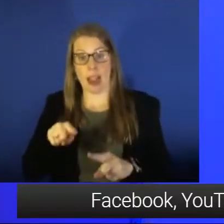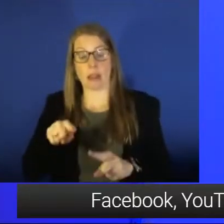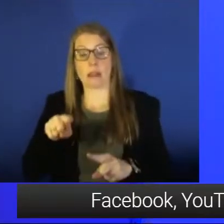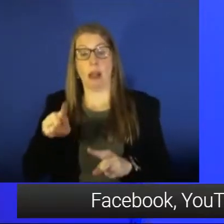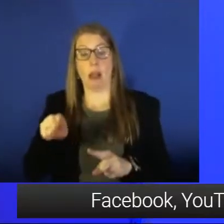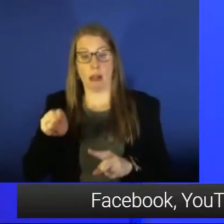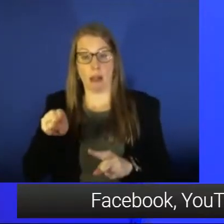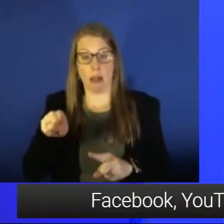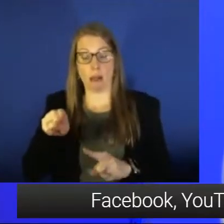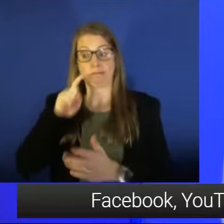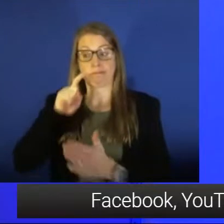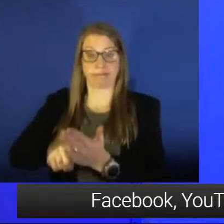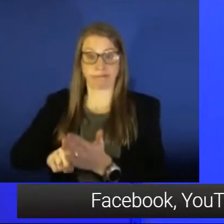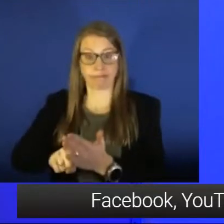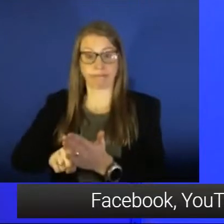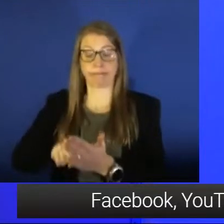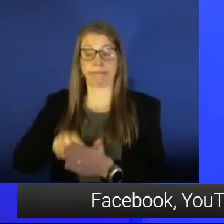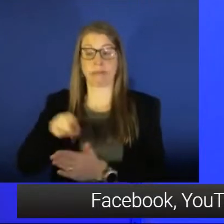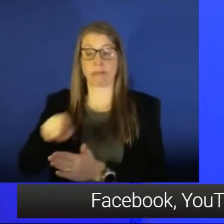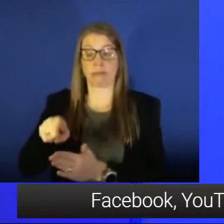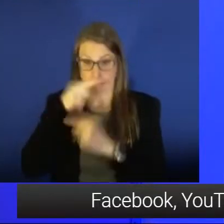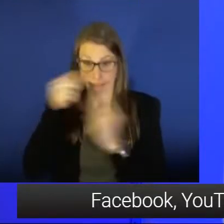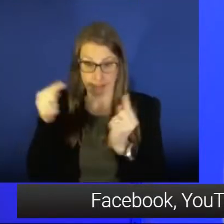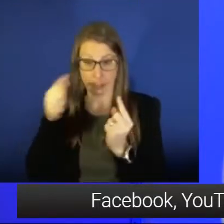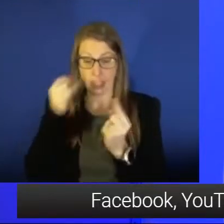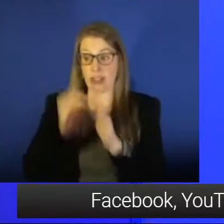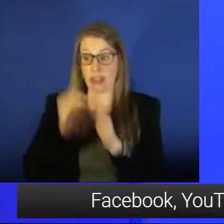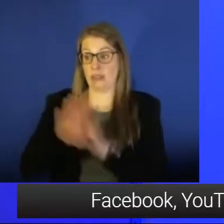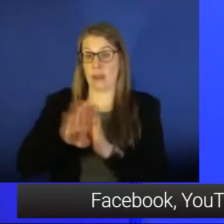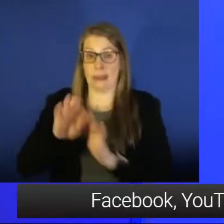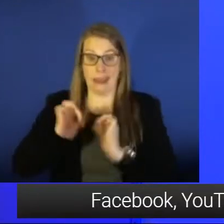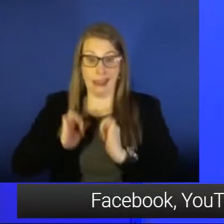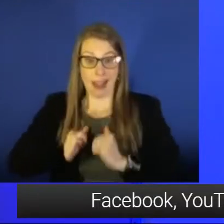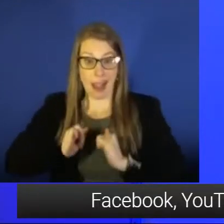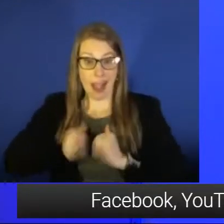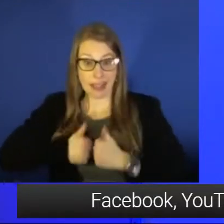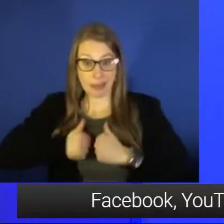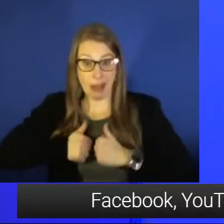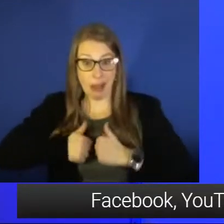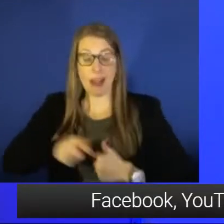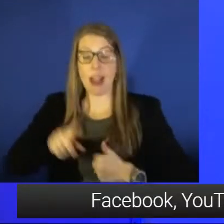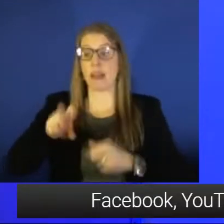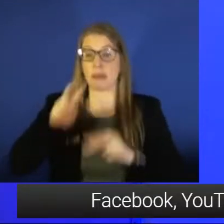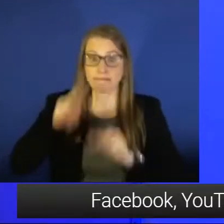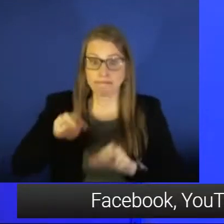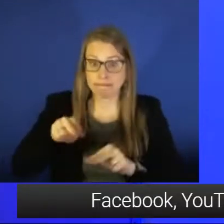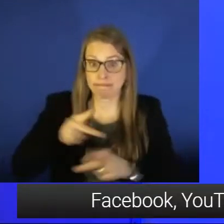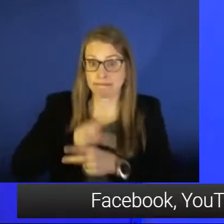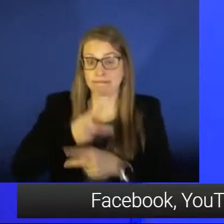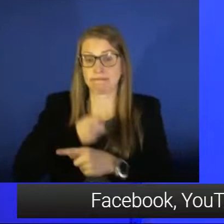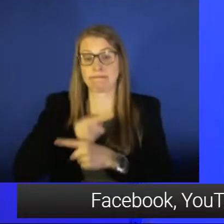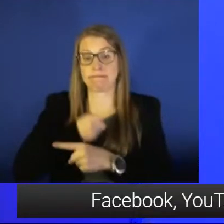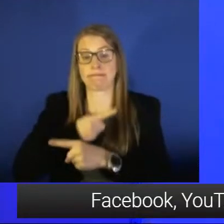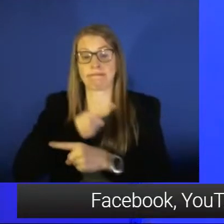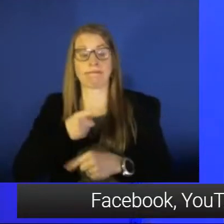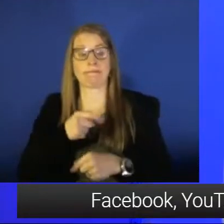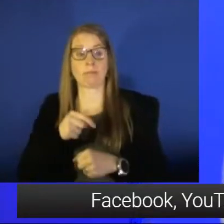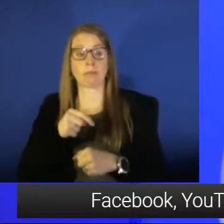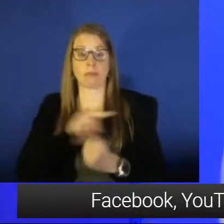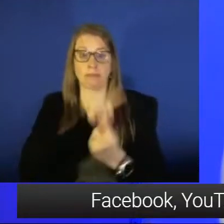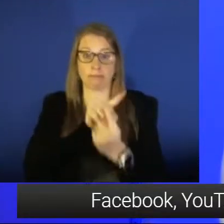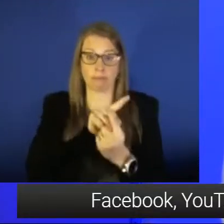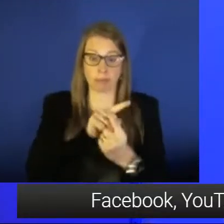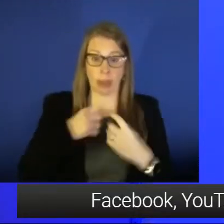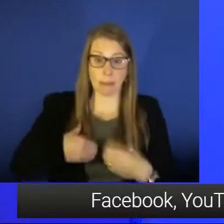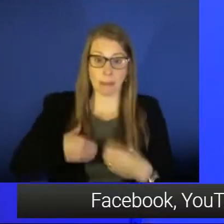to. And if you develop asthma, you have to monitor it appropriately, see a pulmonologist or allergist to be sure that